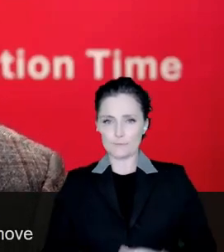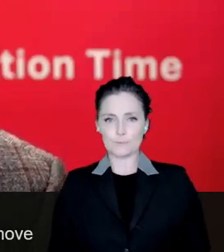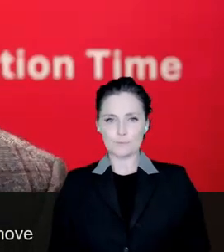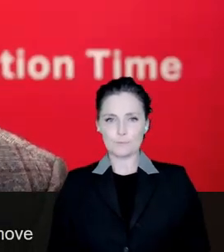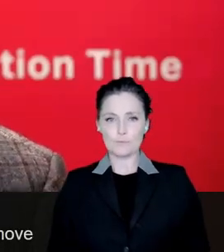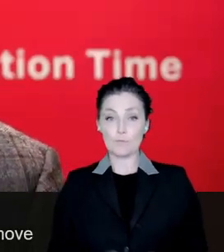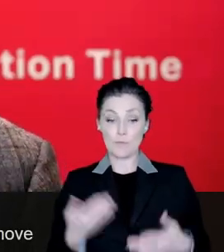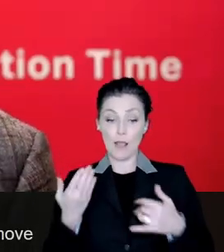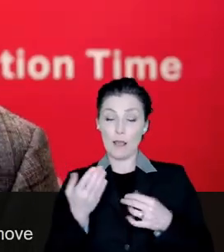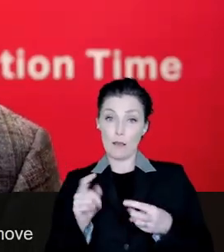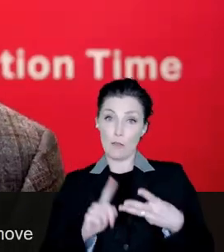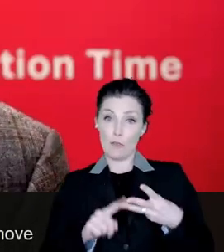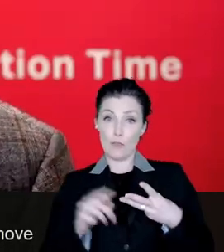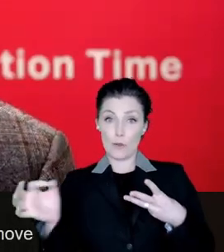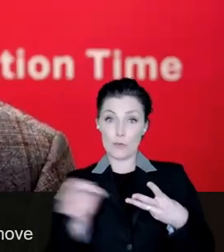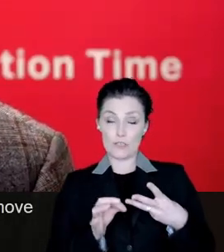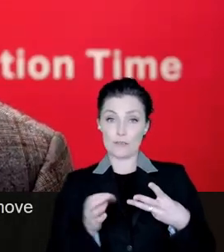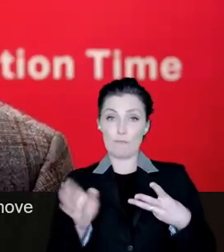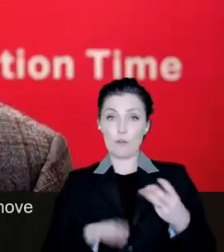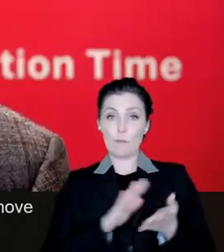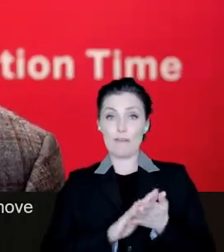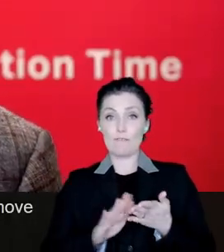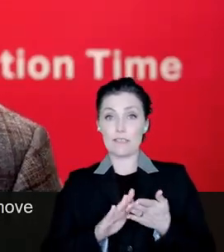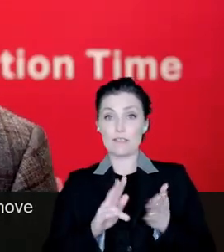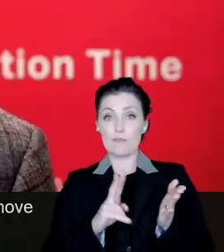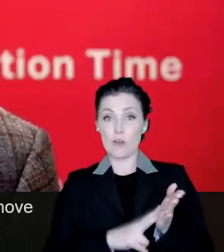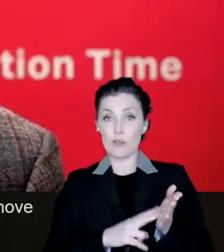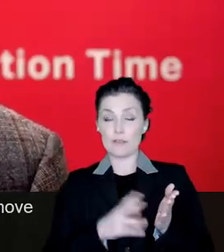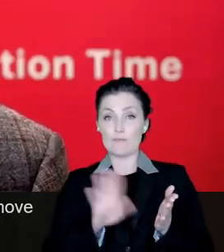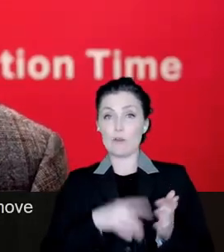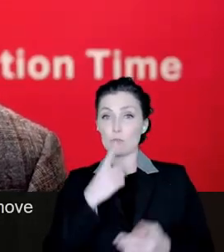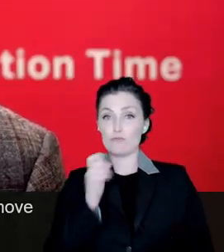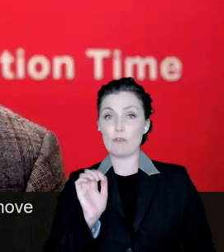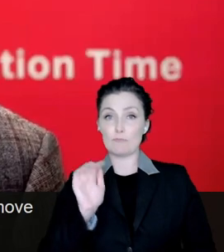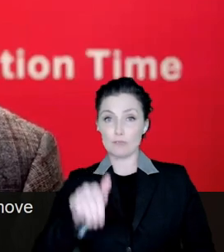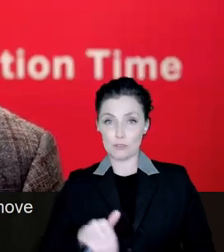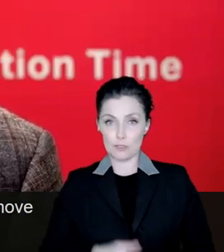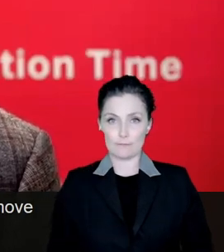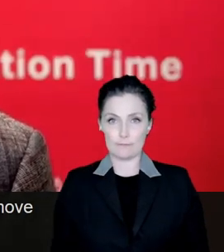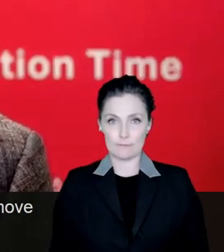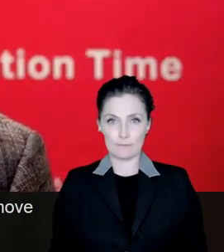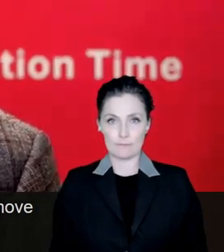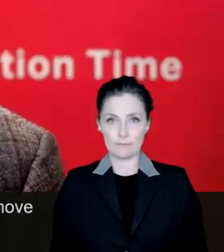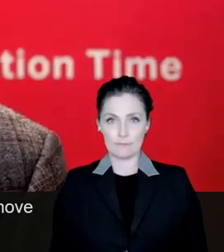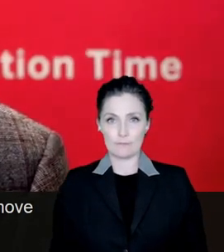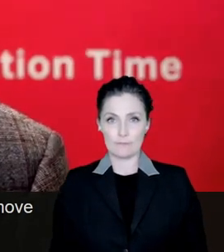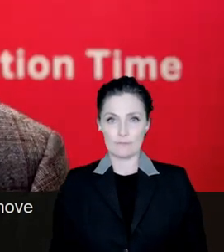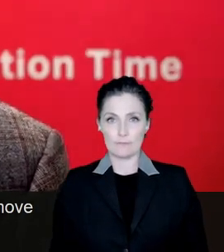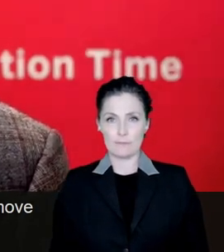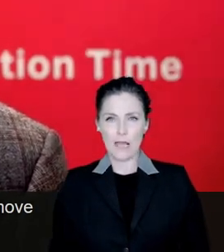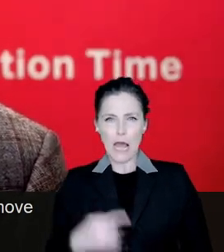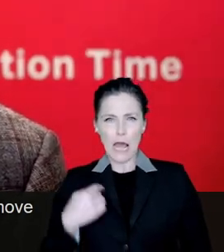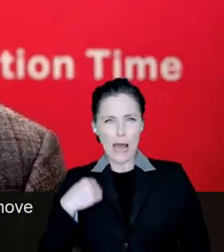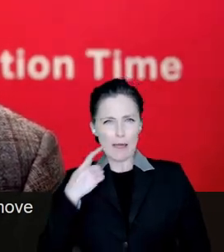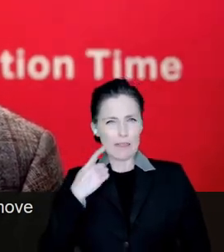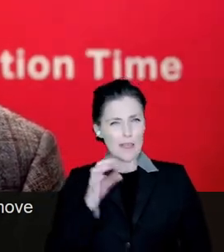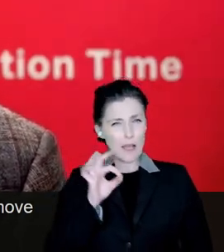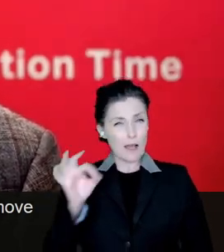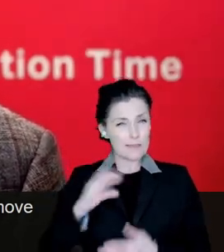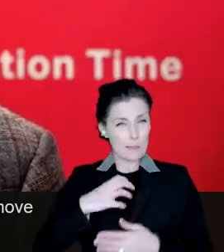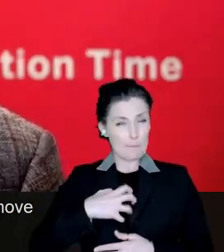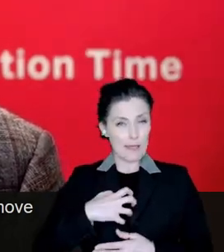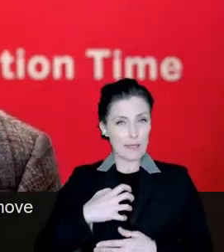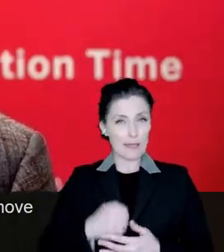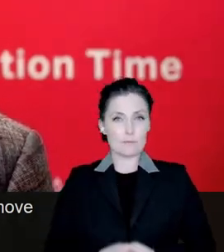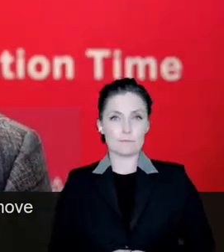from Harvinder Verdi from Redbridge. And I think it's to the Mayor. Are you not killing the